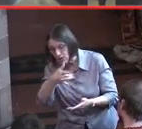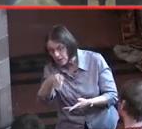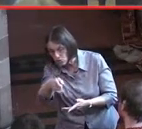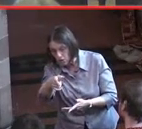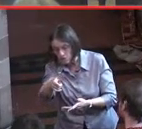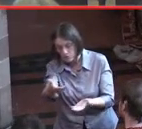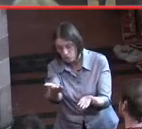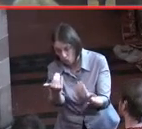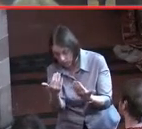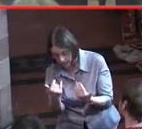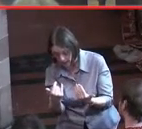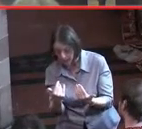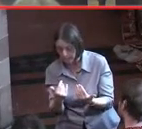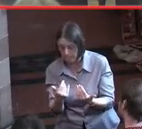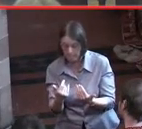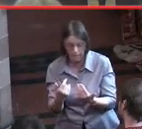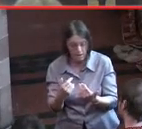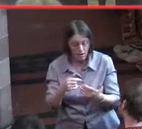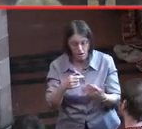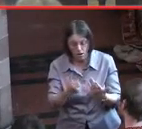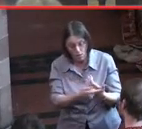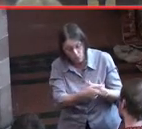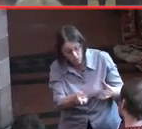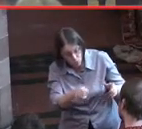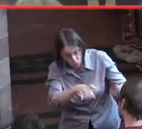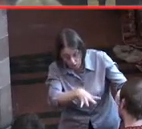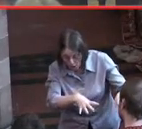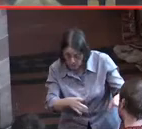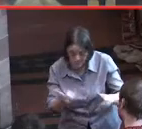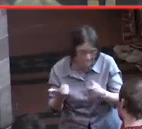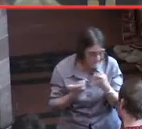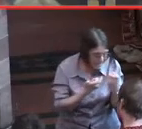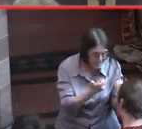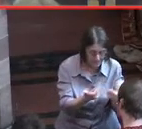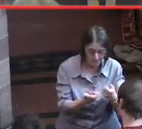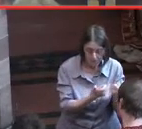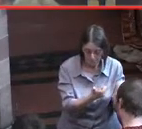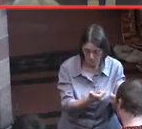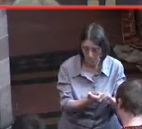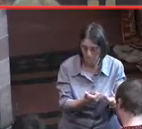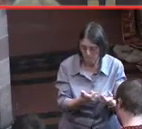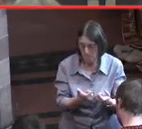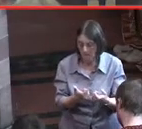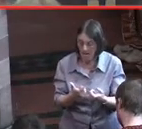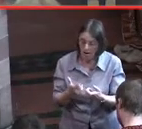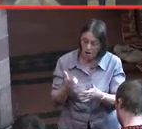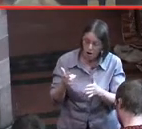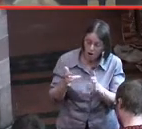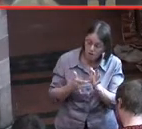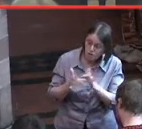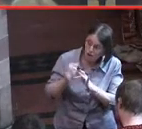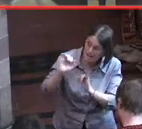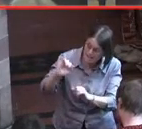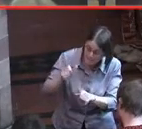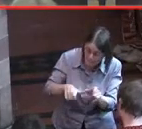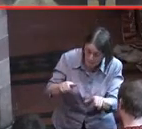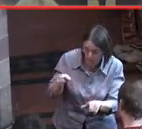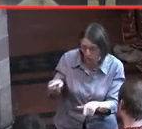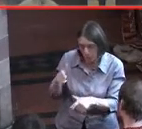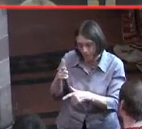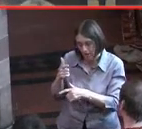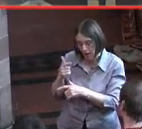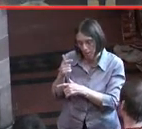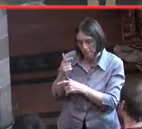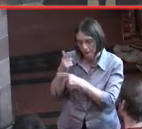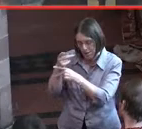Seek the lost. Be shepherds of the flock of Christ. As you exercise mercy, do not